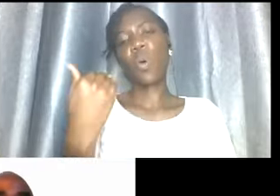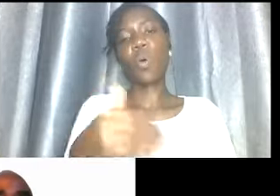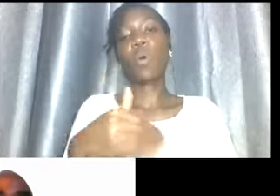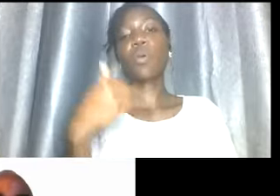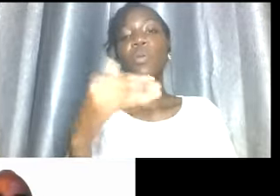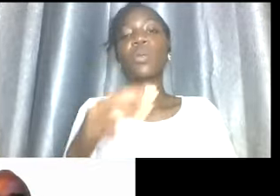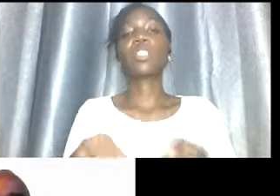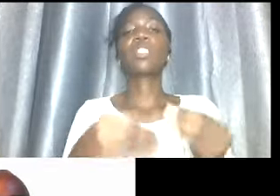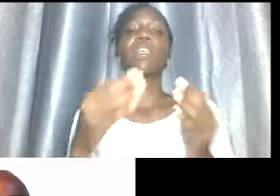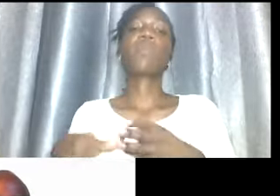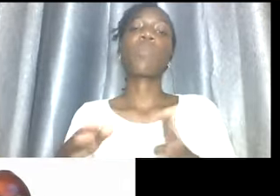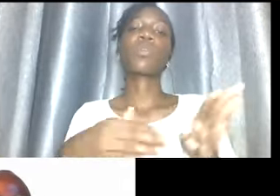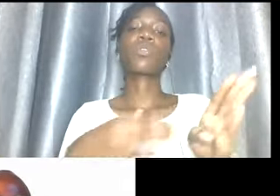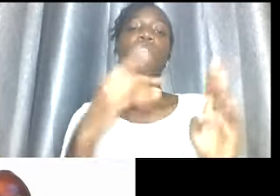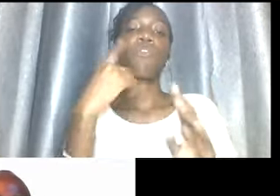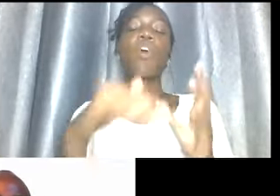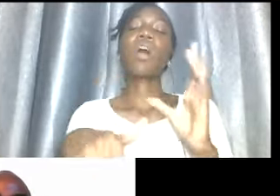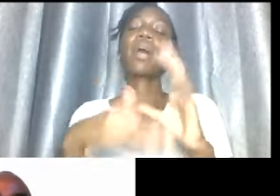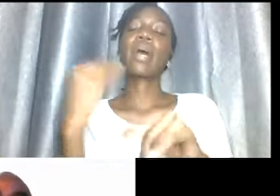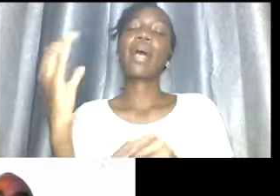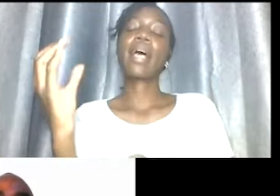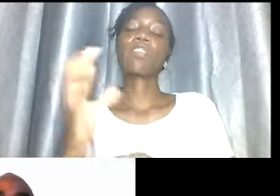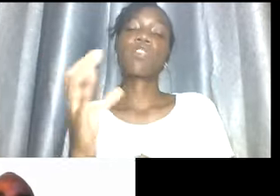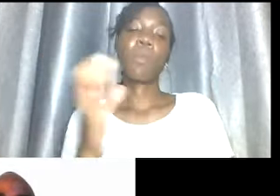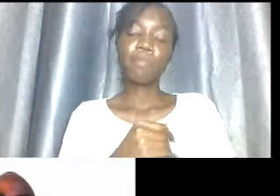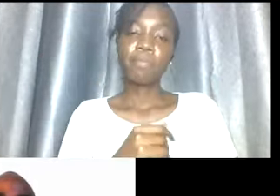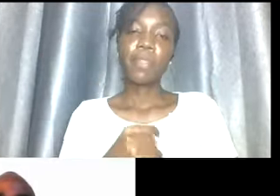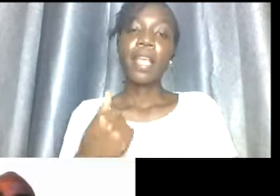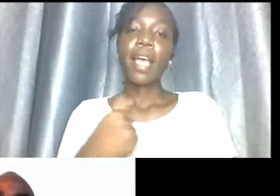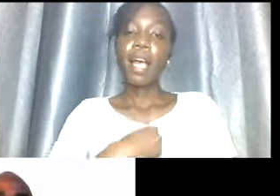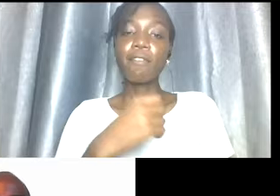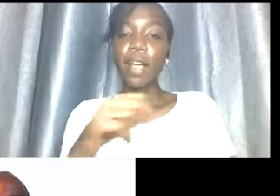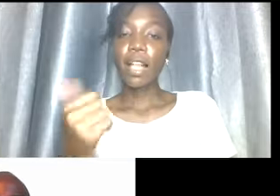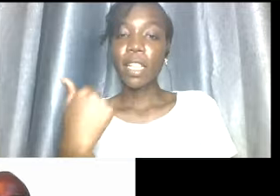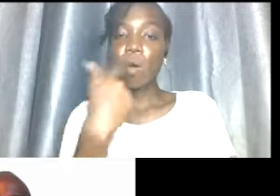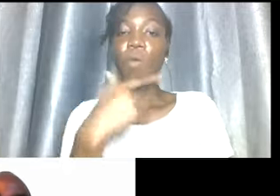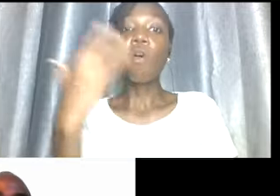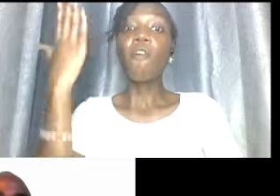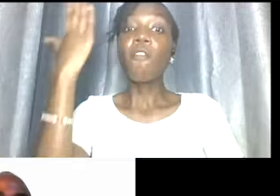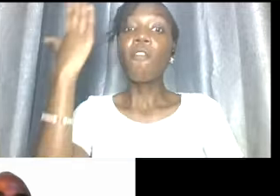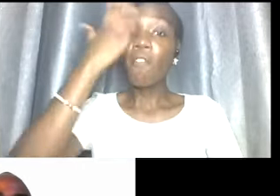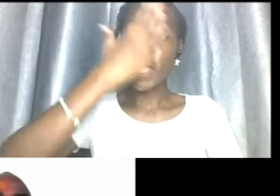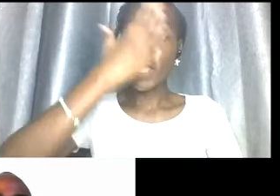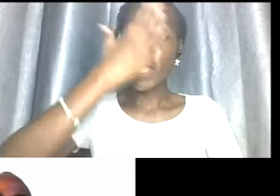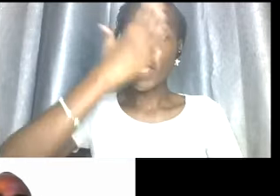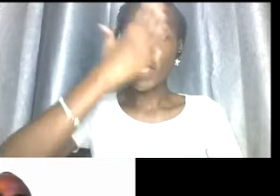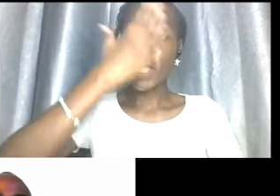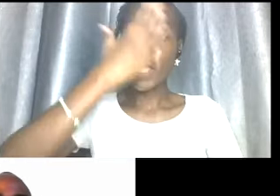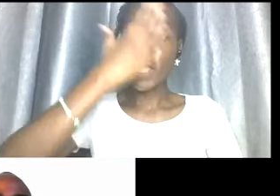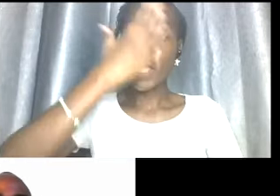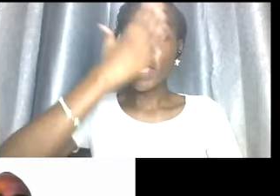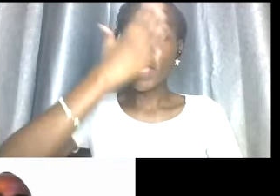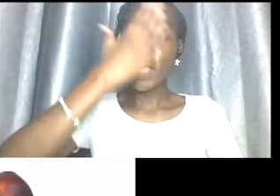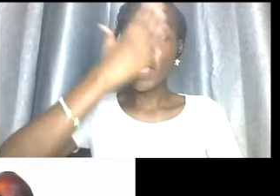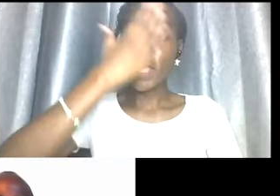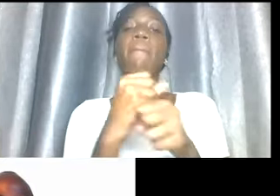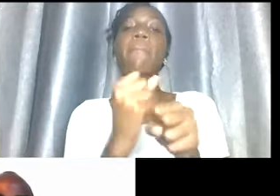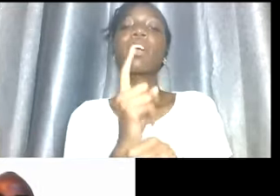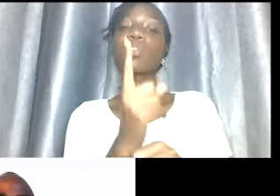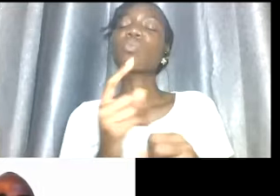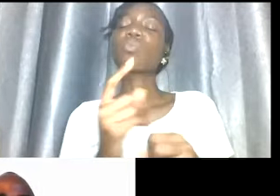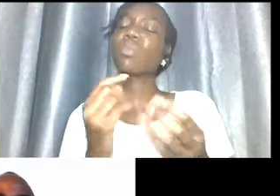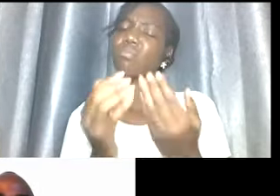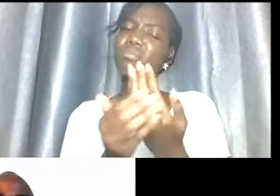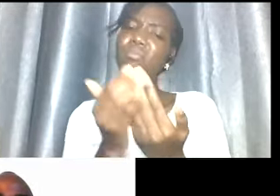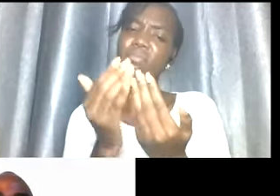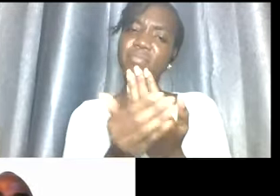our external customers. So those who will be the face of your business, ensure that they are treated right. They're